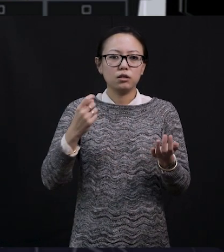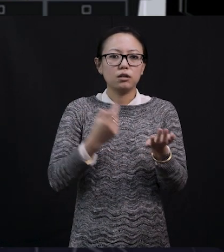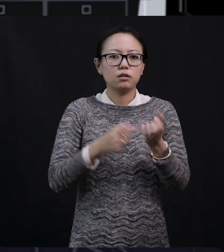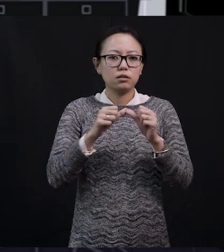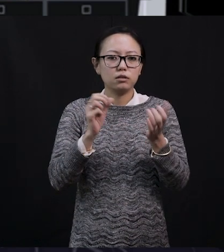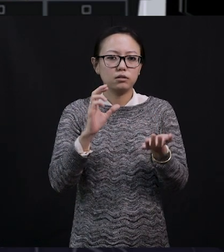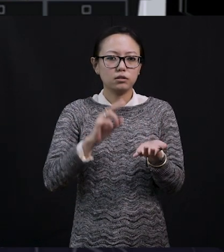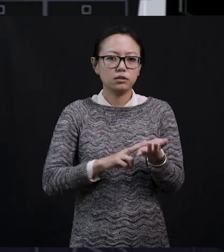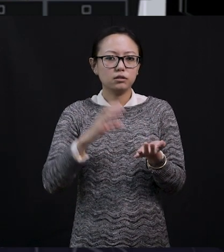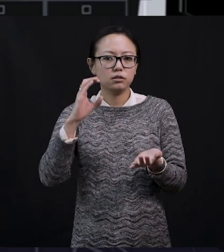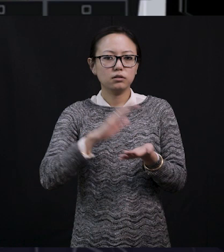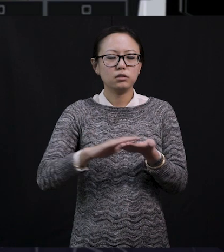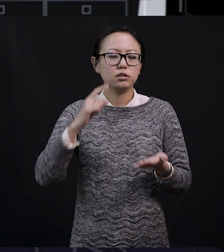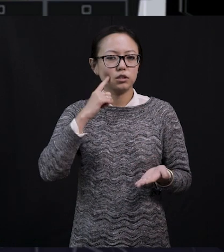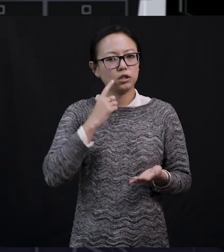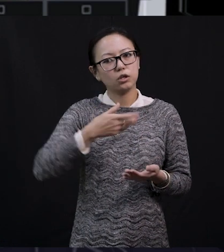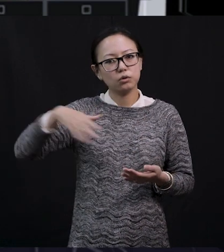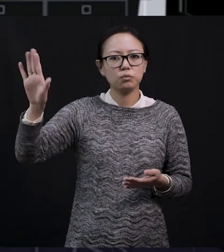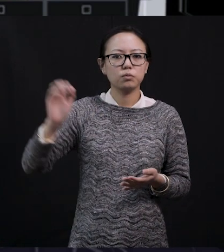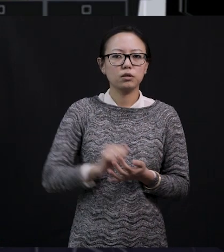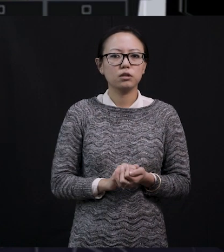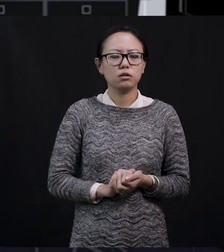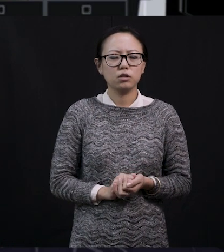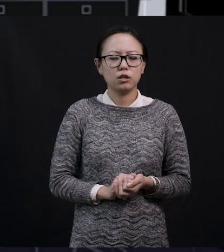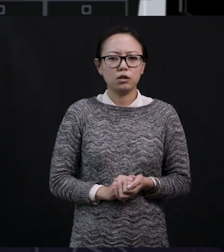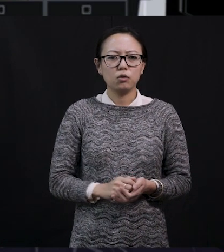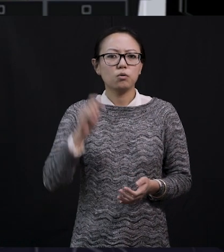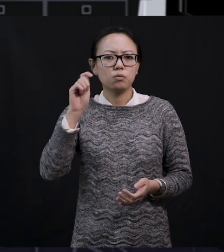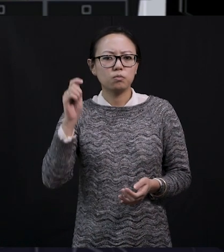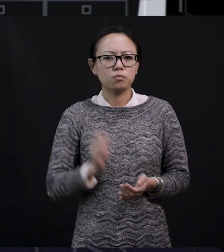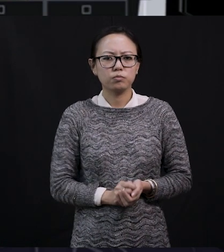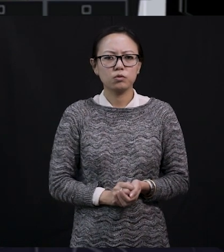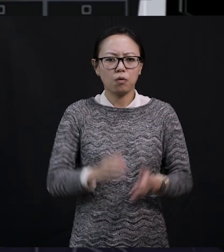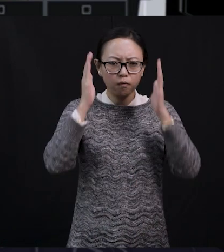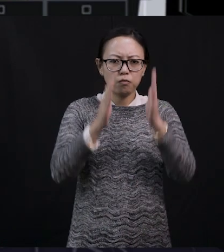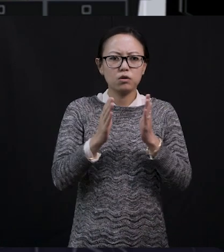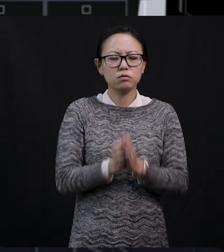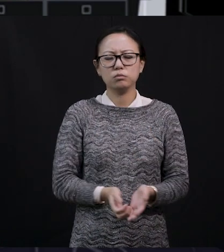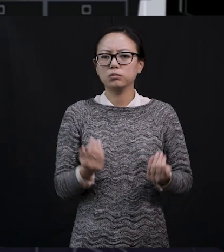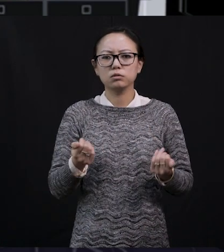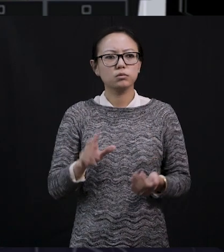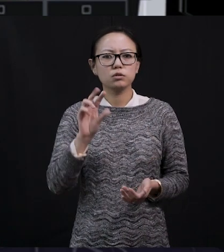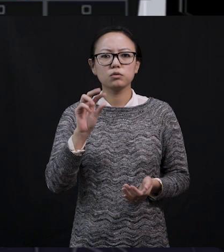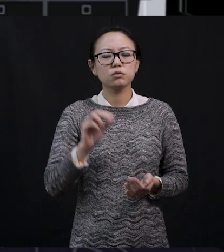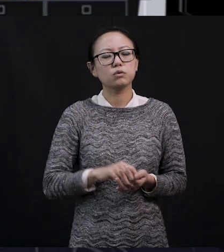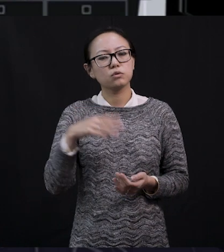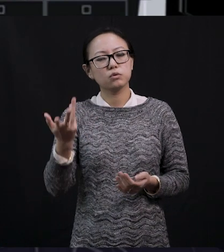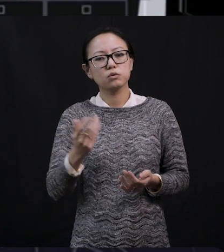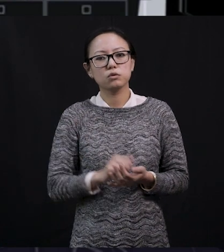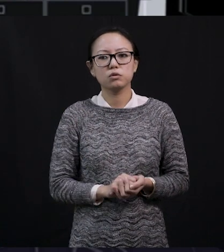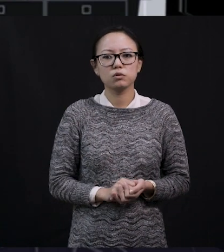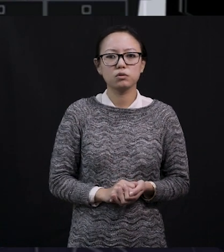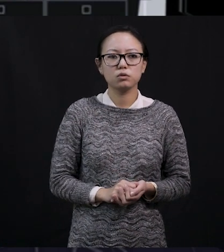feel sick. And he could not concentrate at all in his work. And this is an evidence that we can say that he